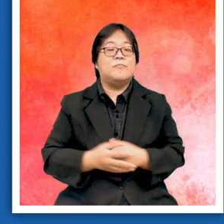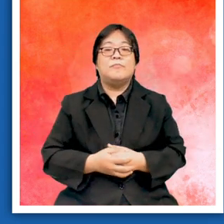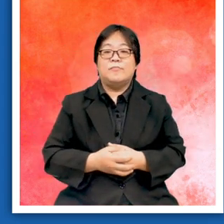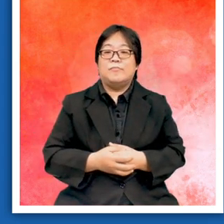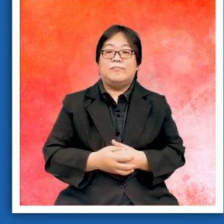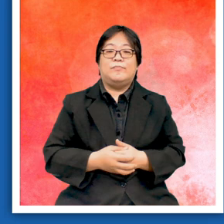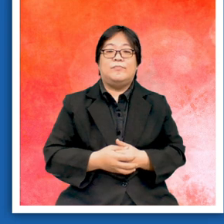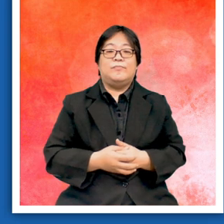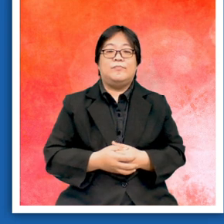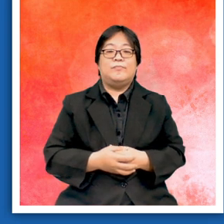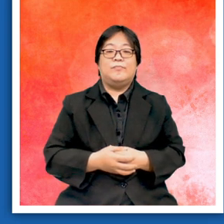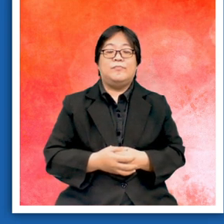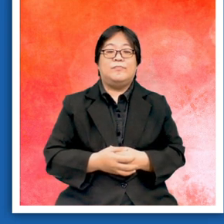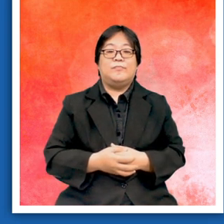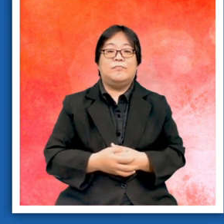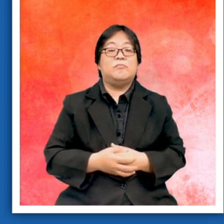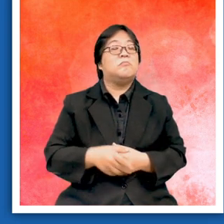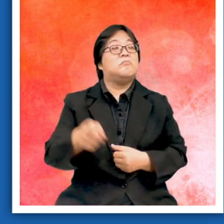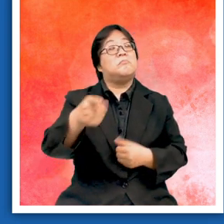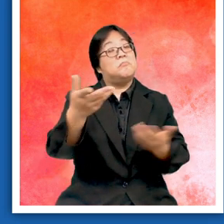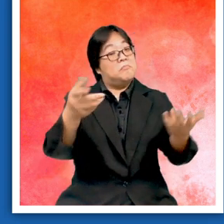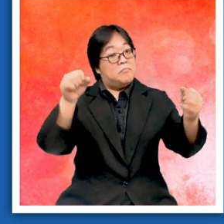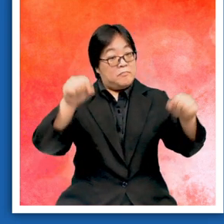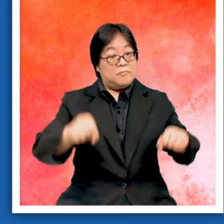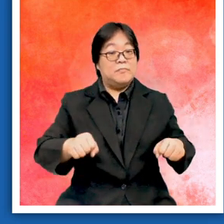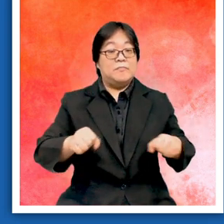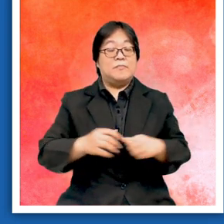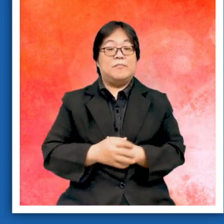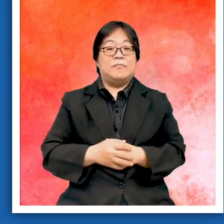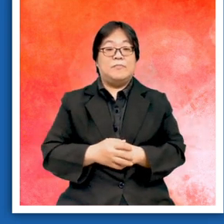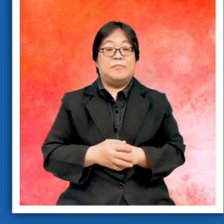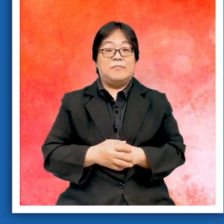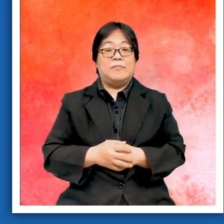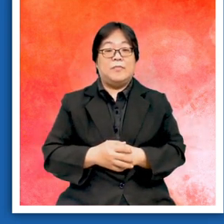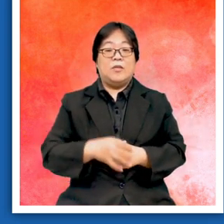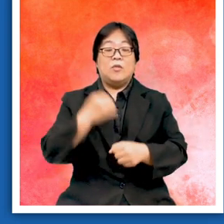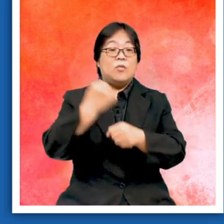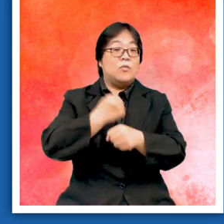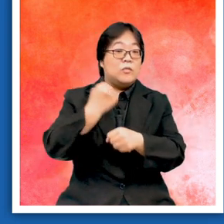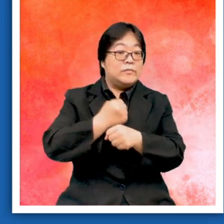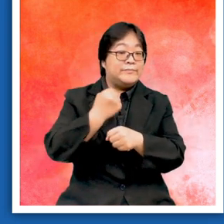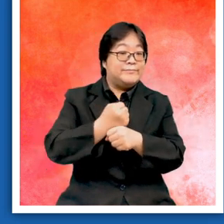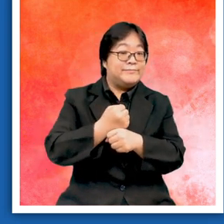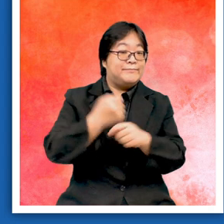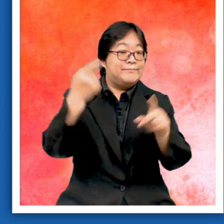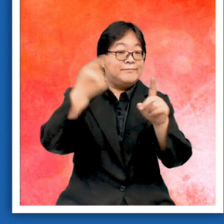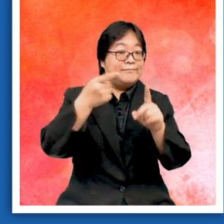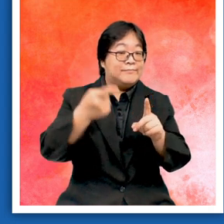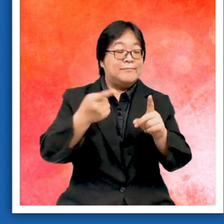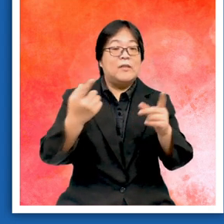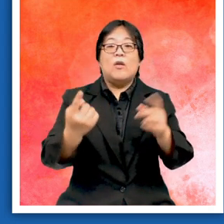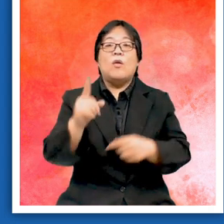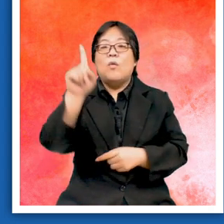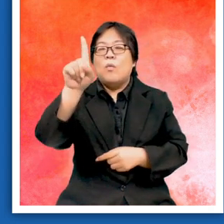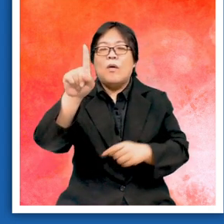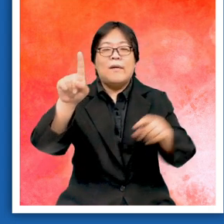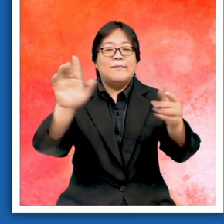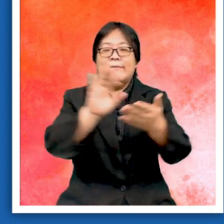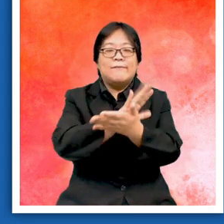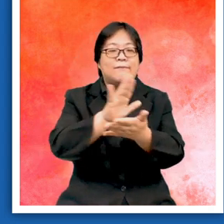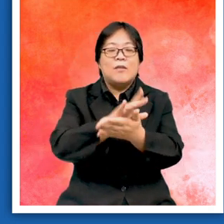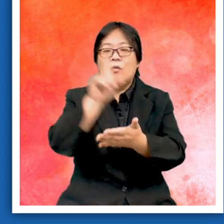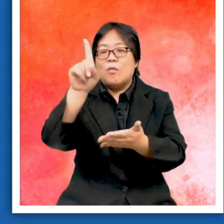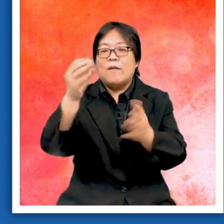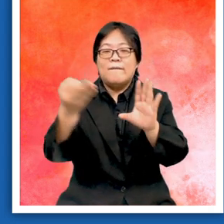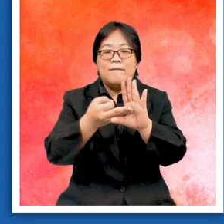is that you can actually work on a single document